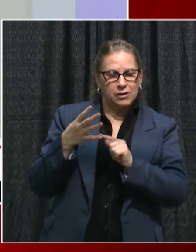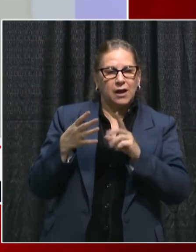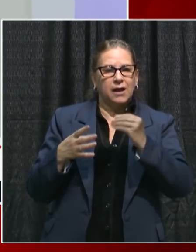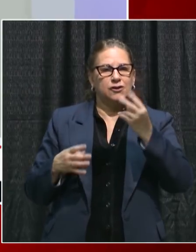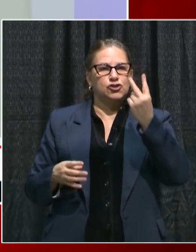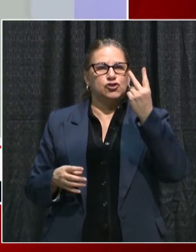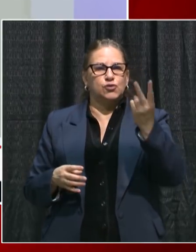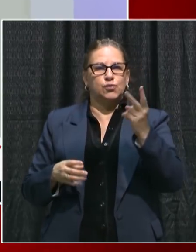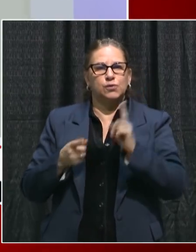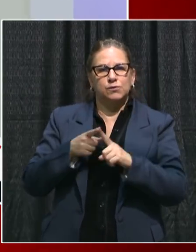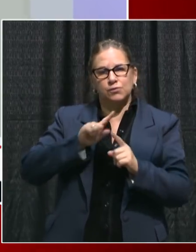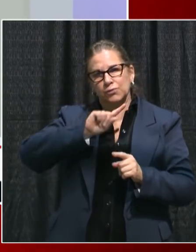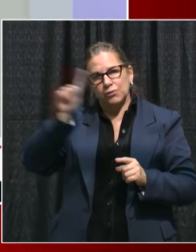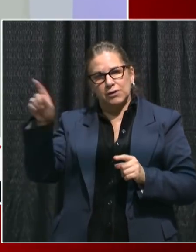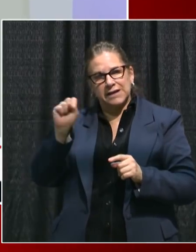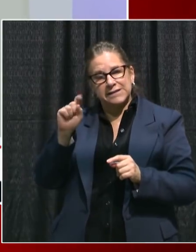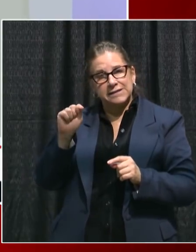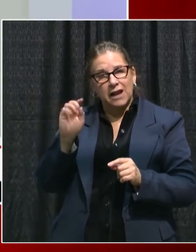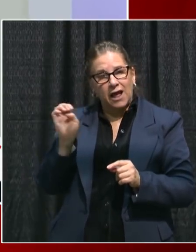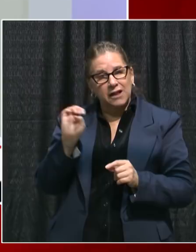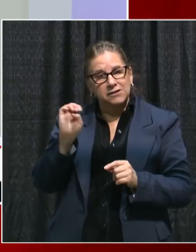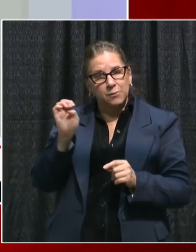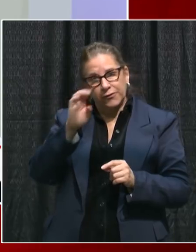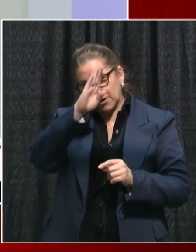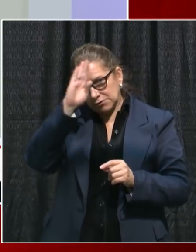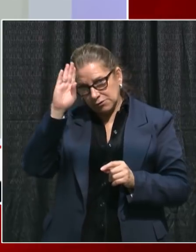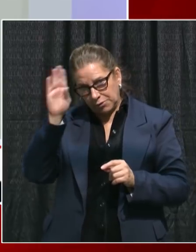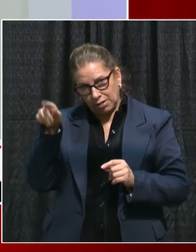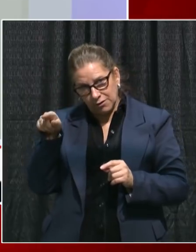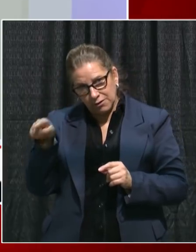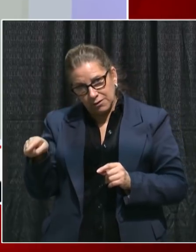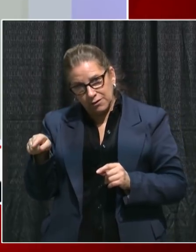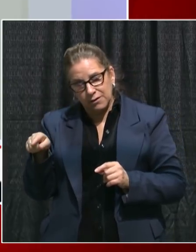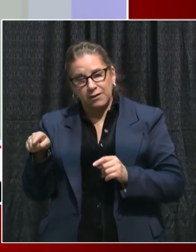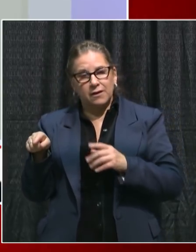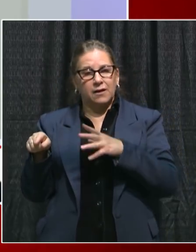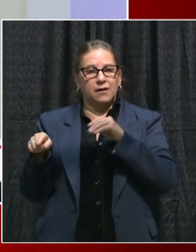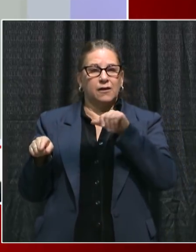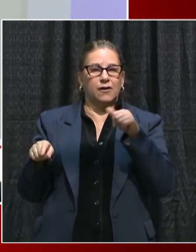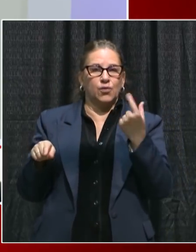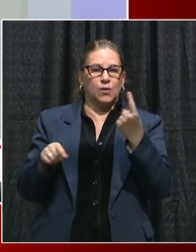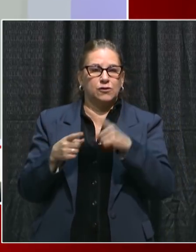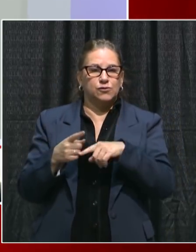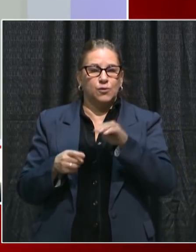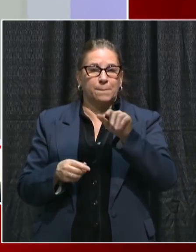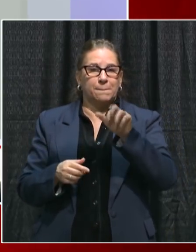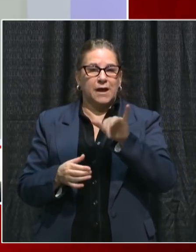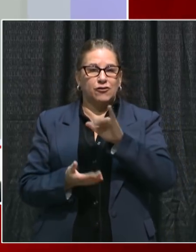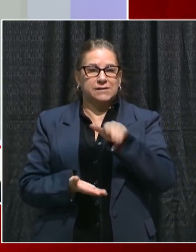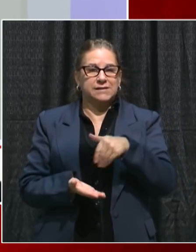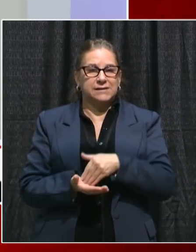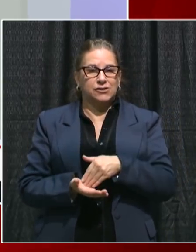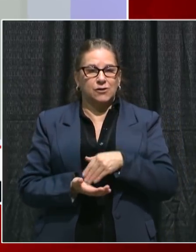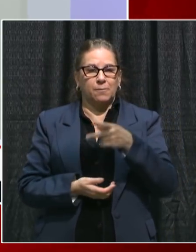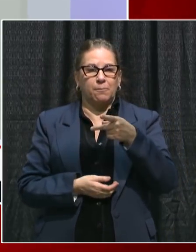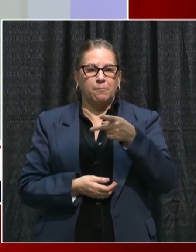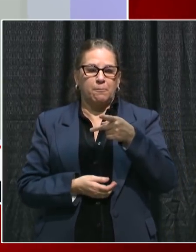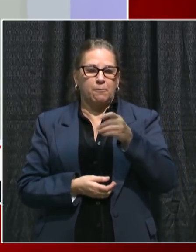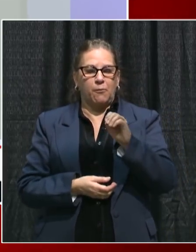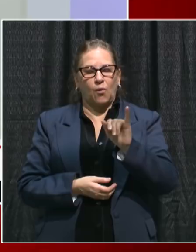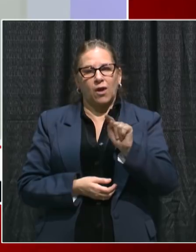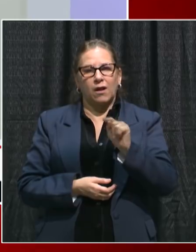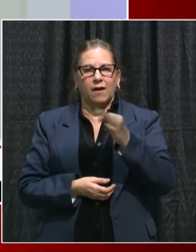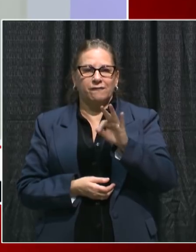Elizabeth's, and we have provided one to Mary Center. The point of care instruments are also being used on our